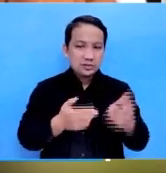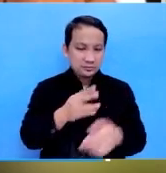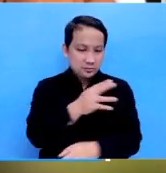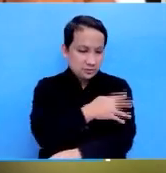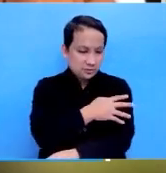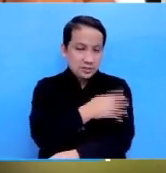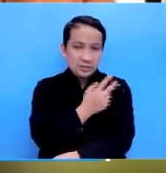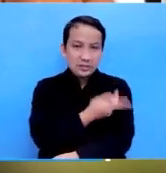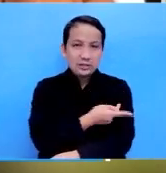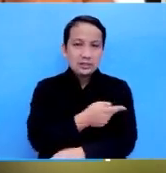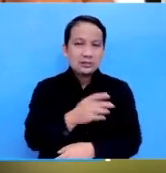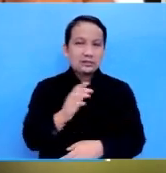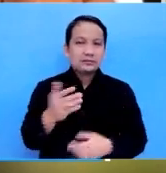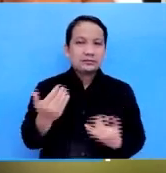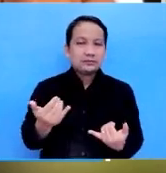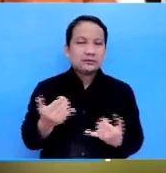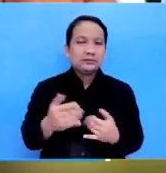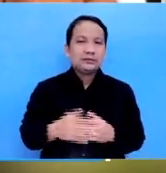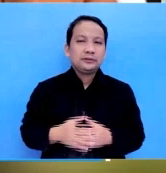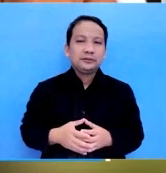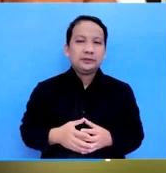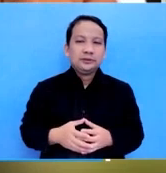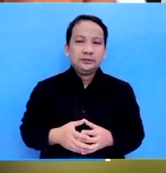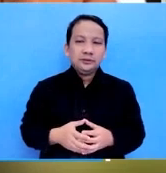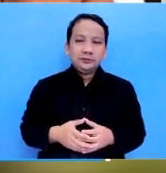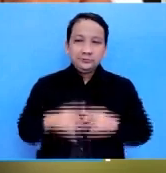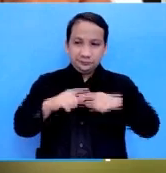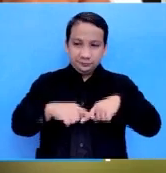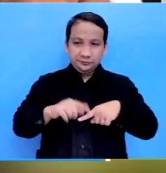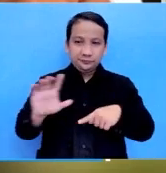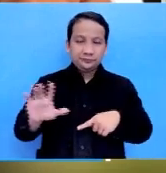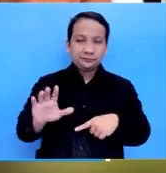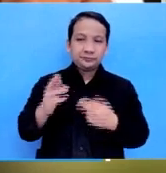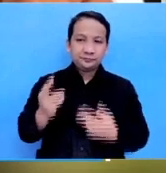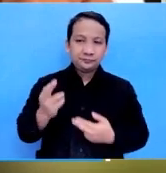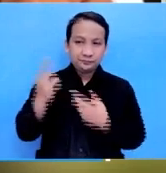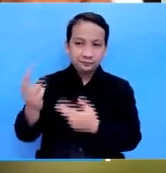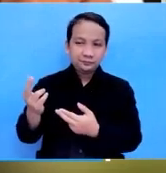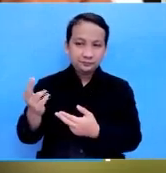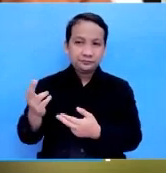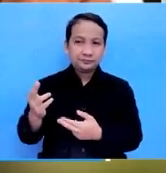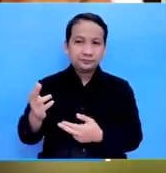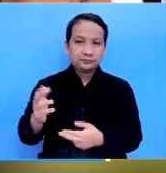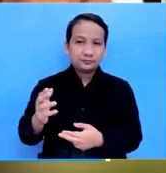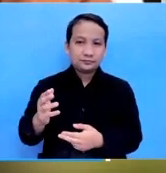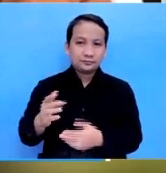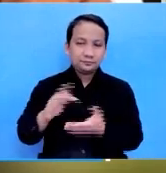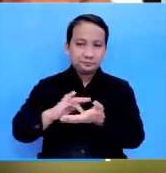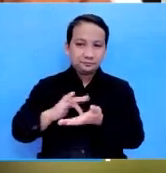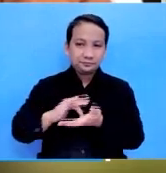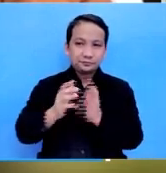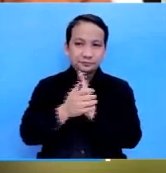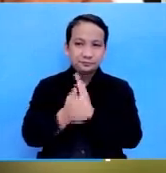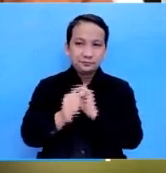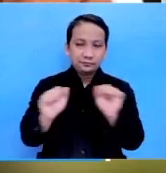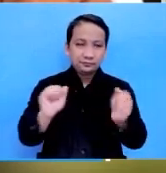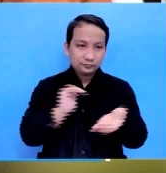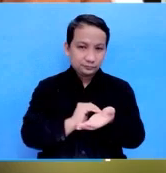shot, this will depend on the recommendations of the medical experts and the